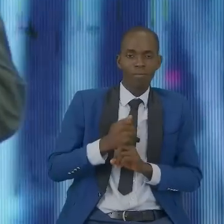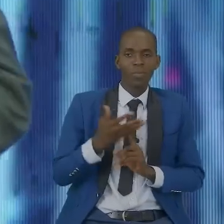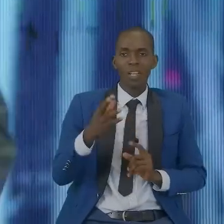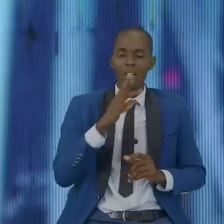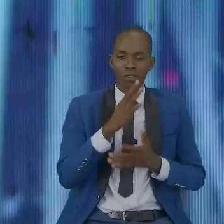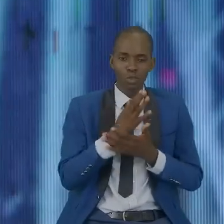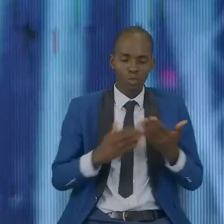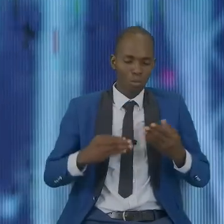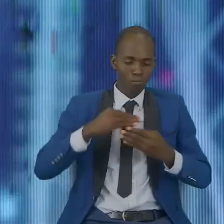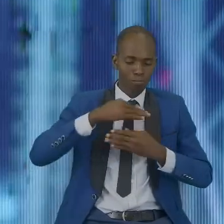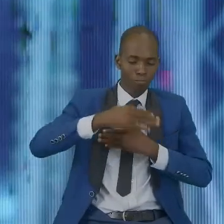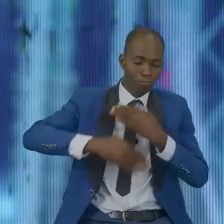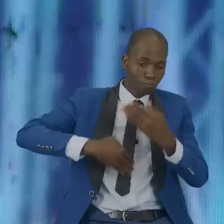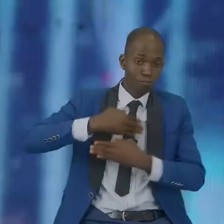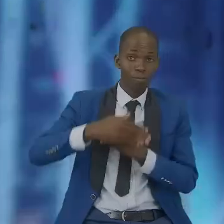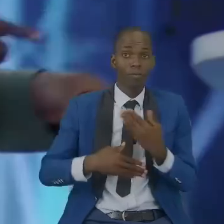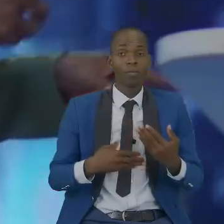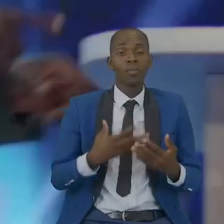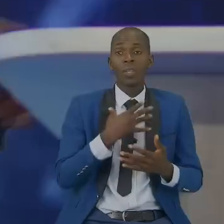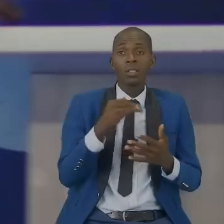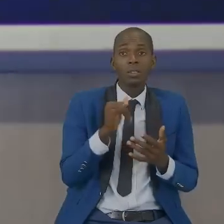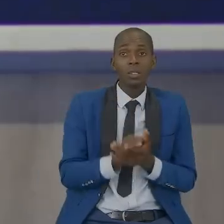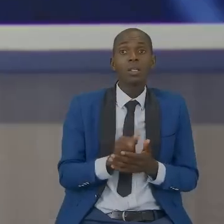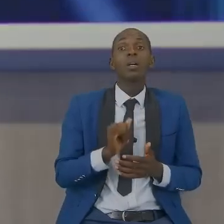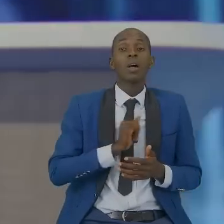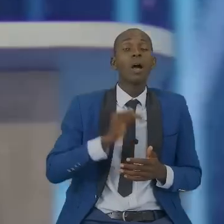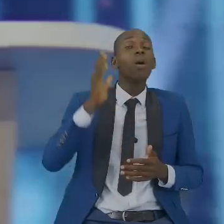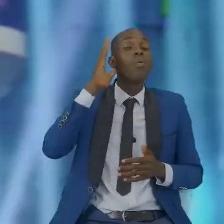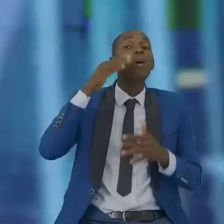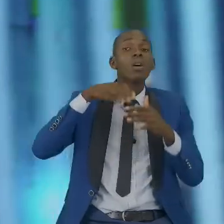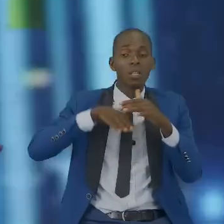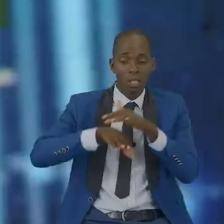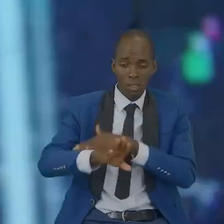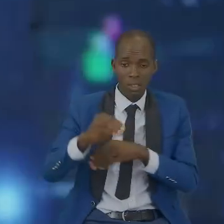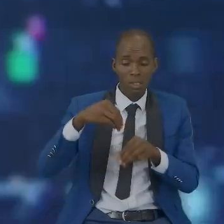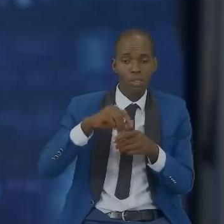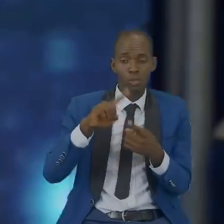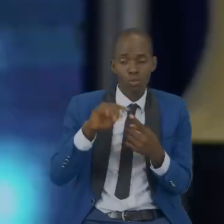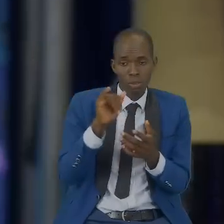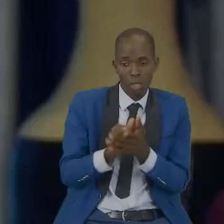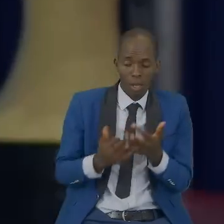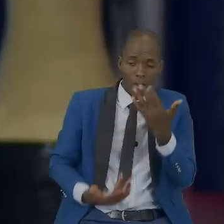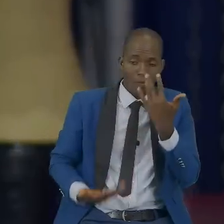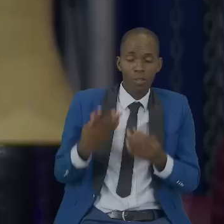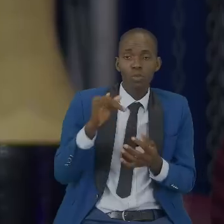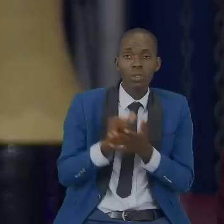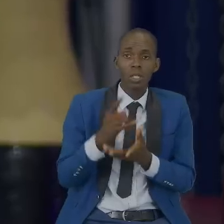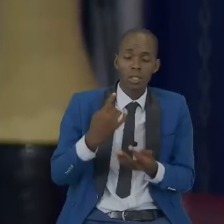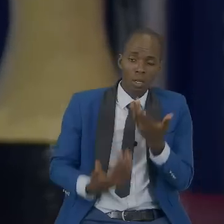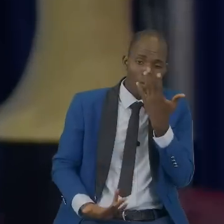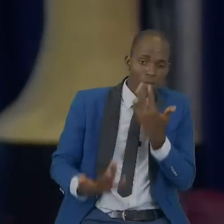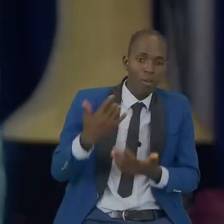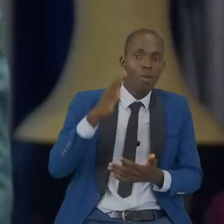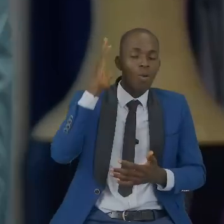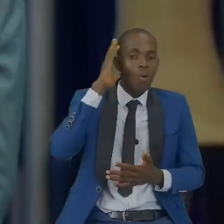bandage blindfolding him. He said, I'm going to go into that so that the fire of affliction will take off